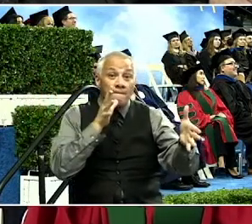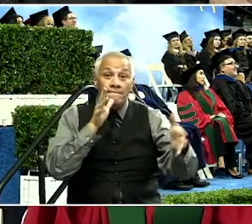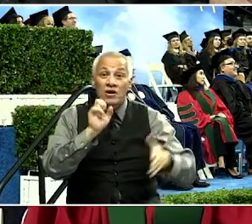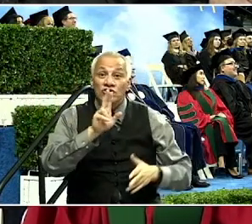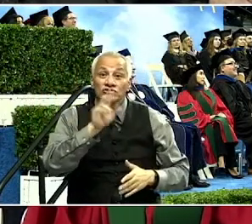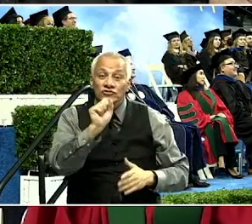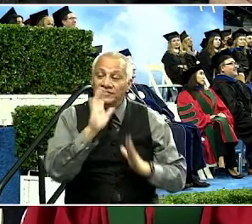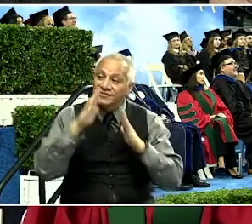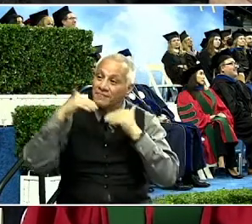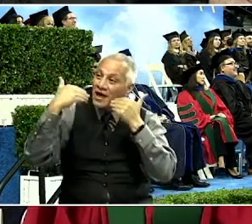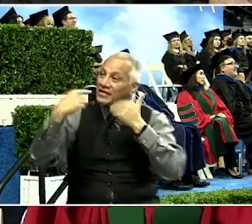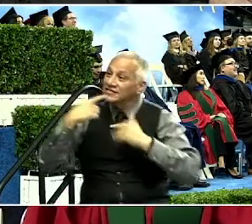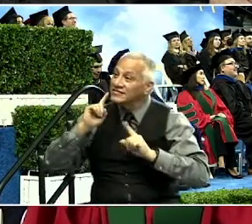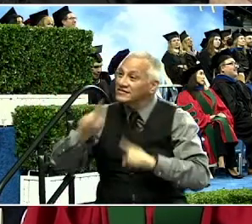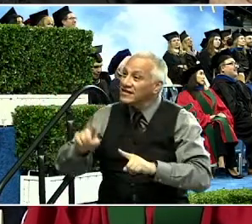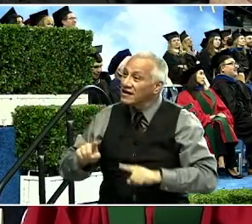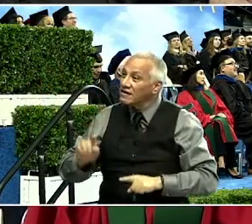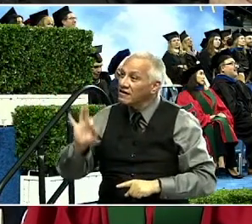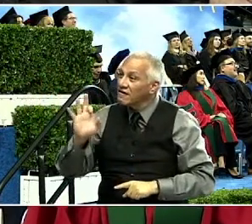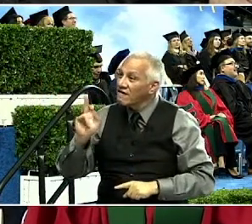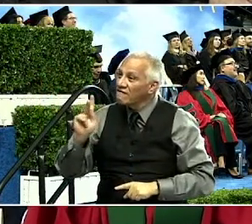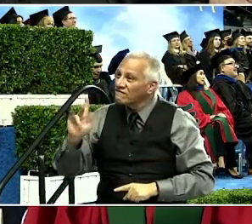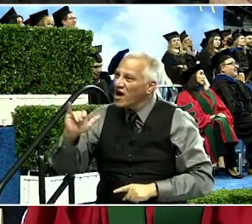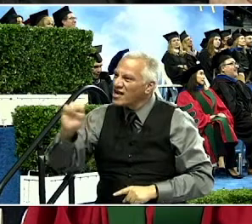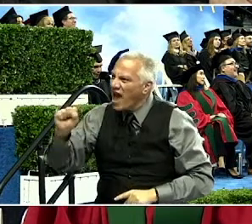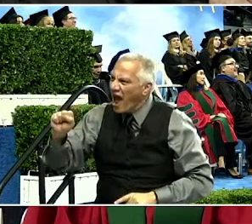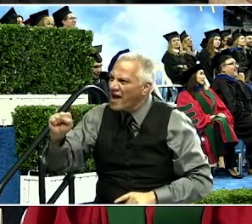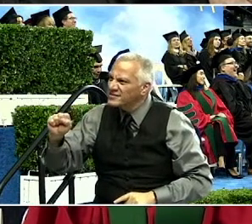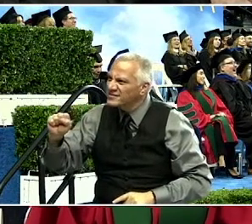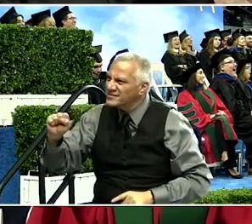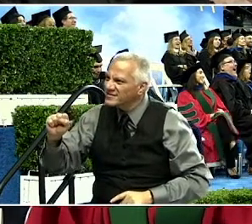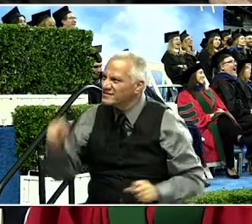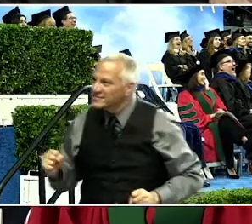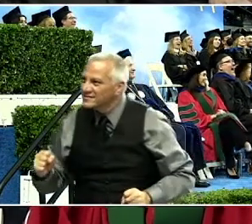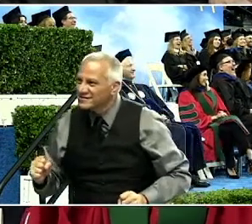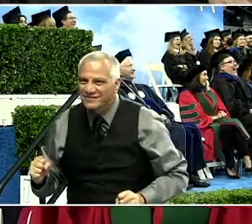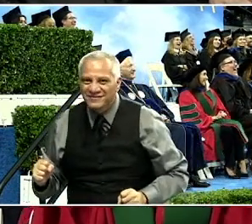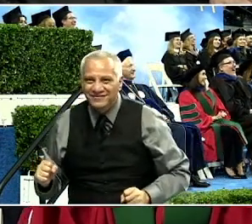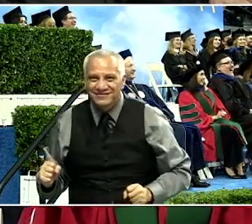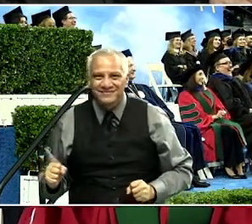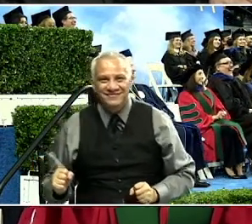will smile and respond, fuck yeah.